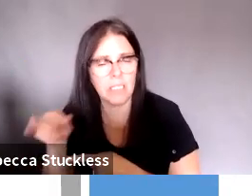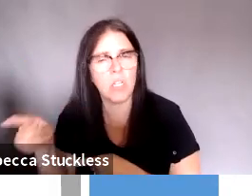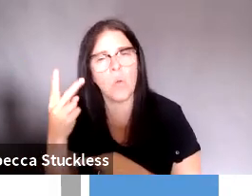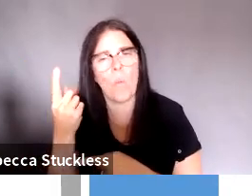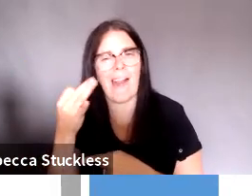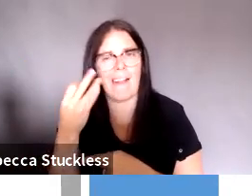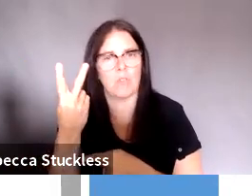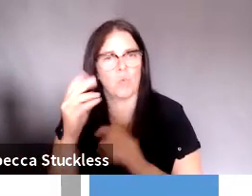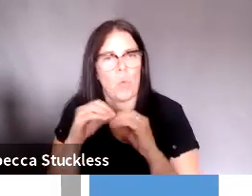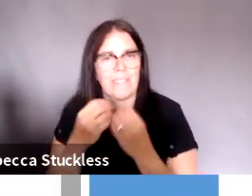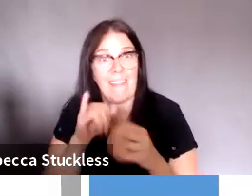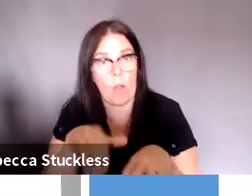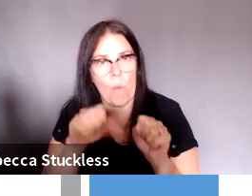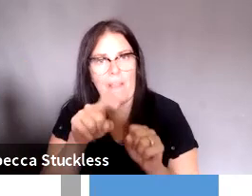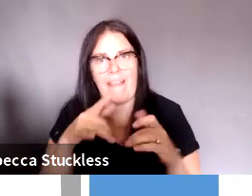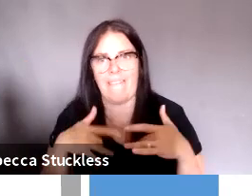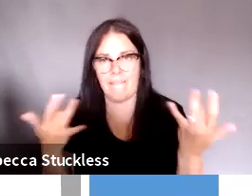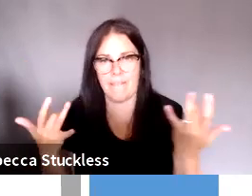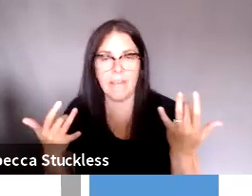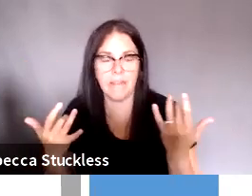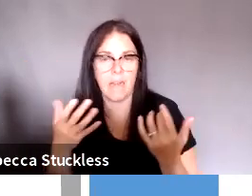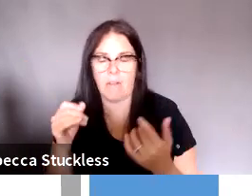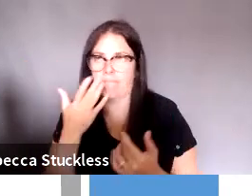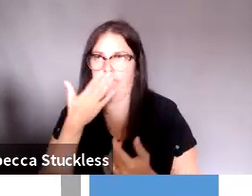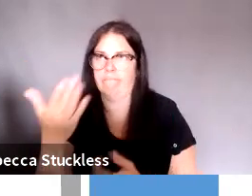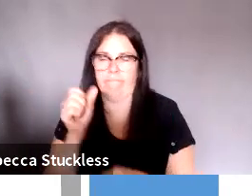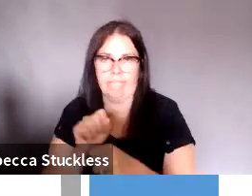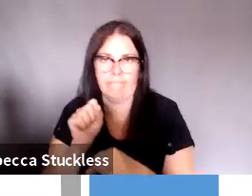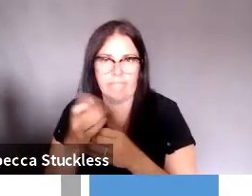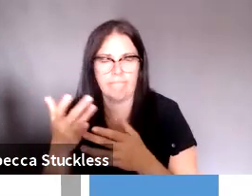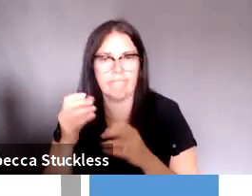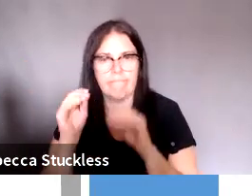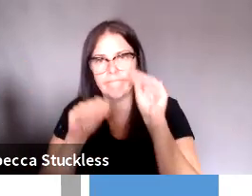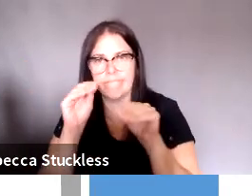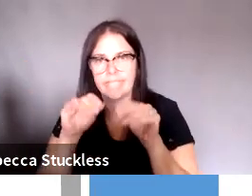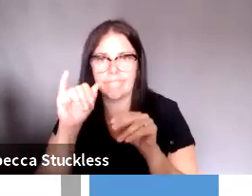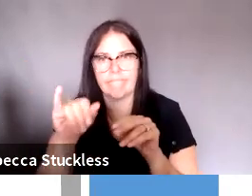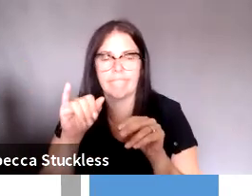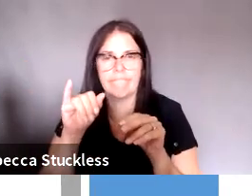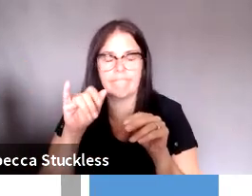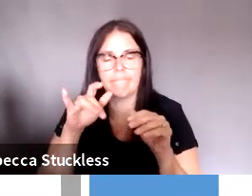this site and do a great job in posting lots of different resources on it for our field.